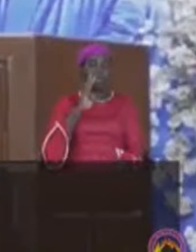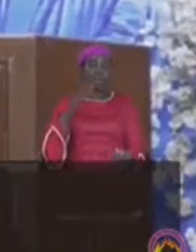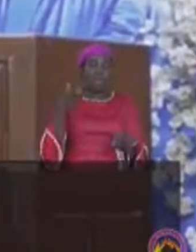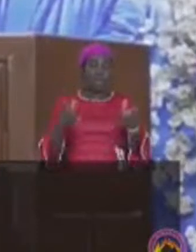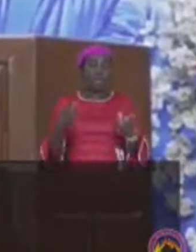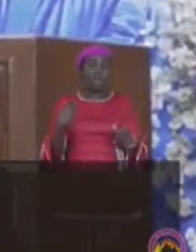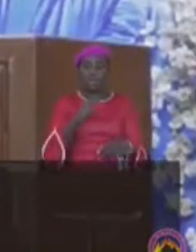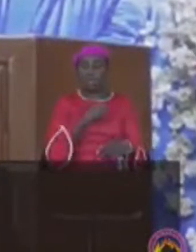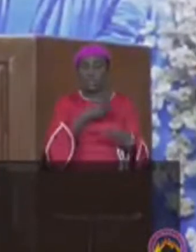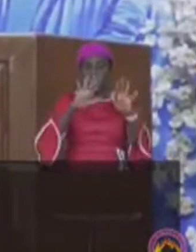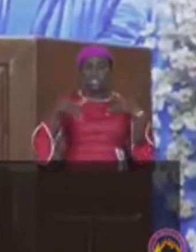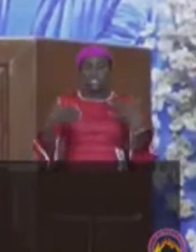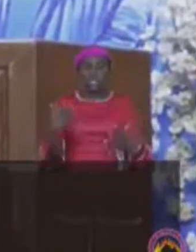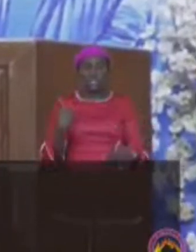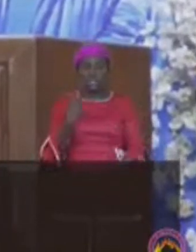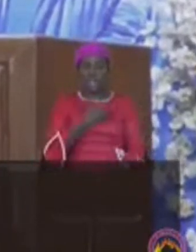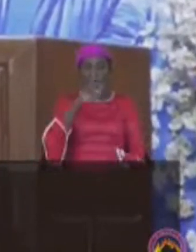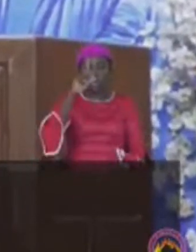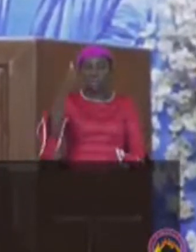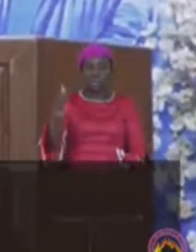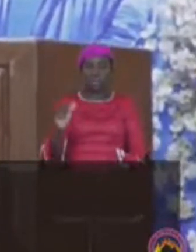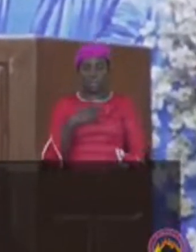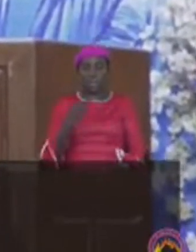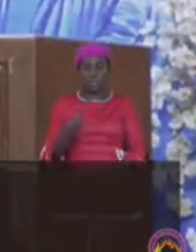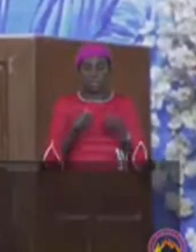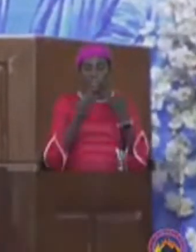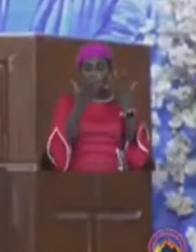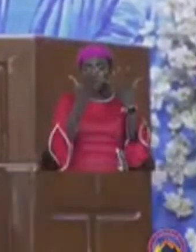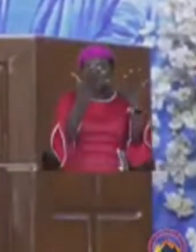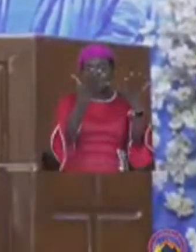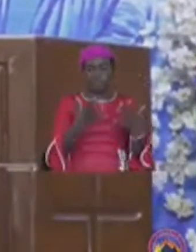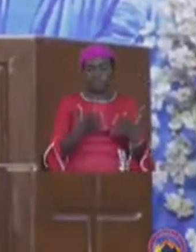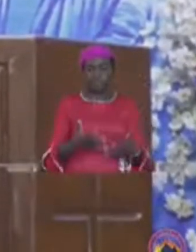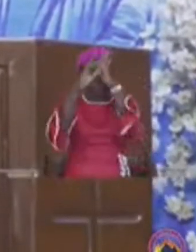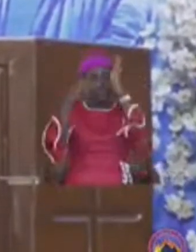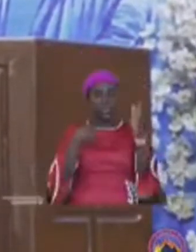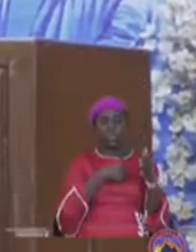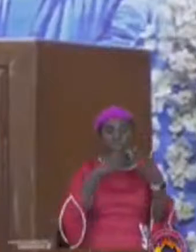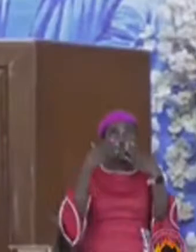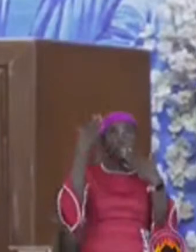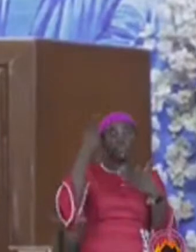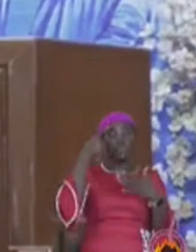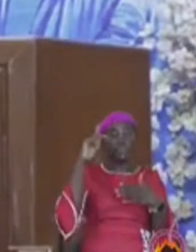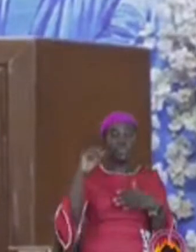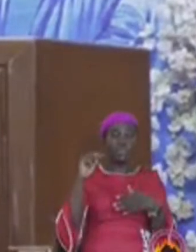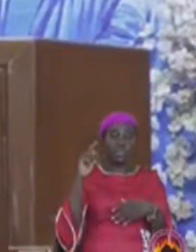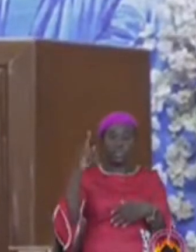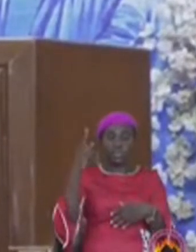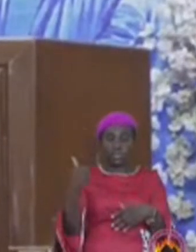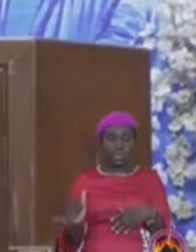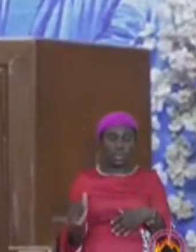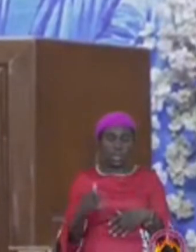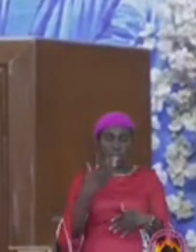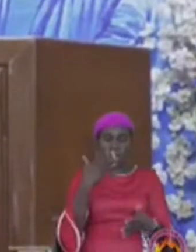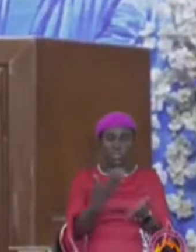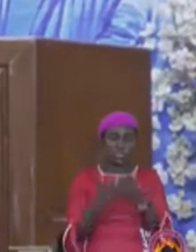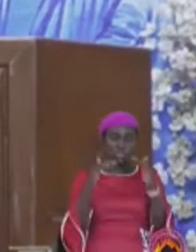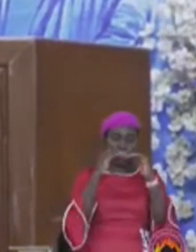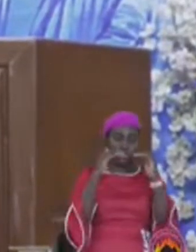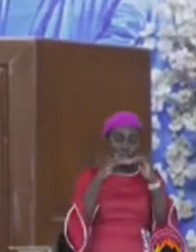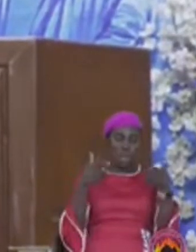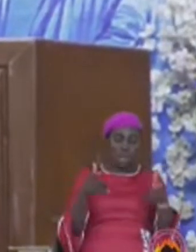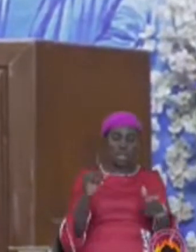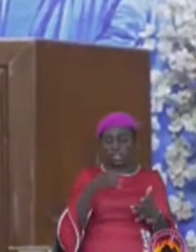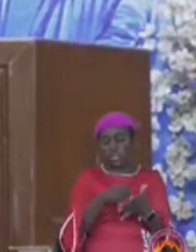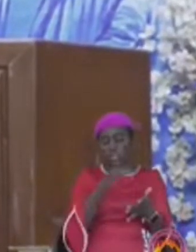this meeting, please. Father, we thank you for the tithes and the offering. Good measure, praise, and falling over. Let it be the lot